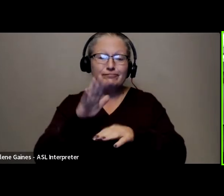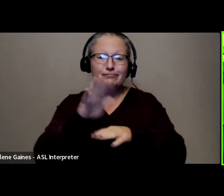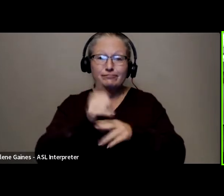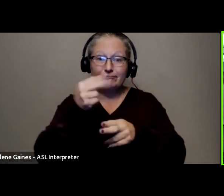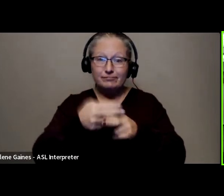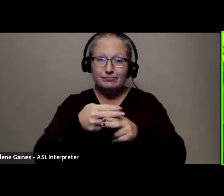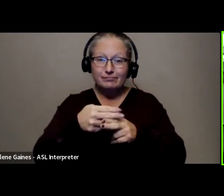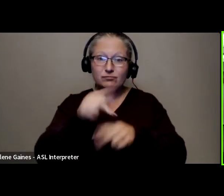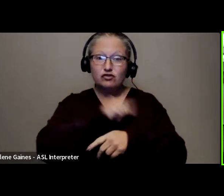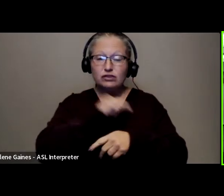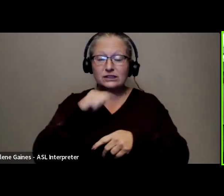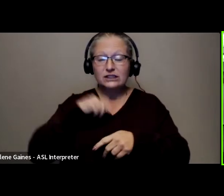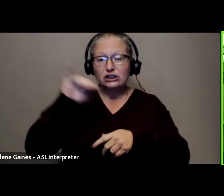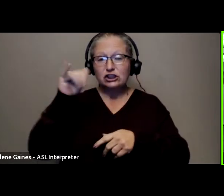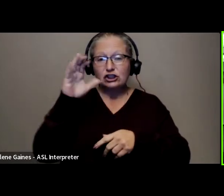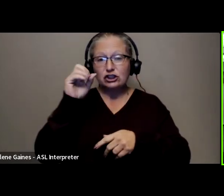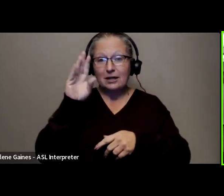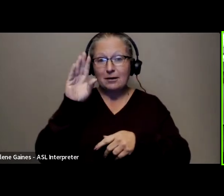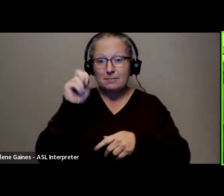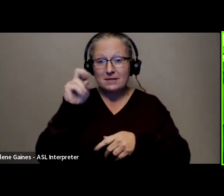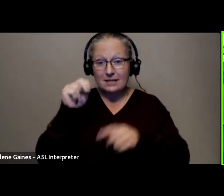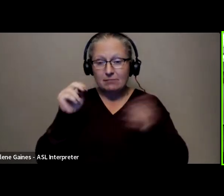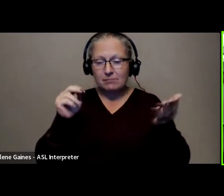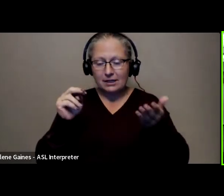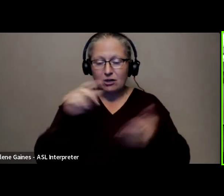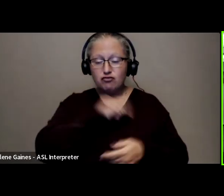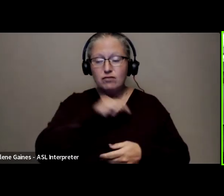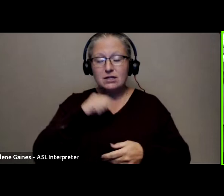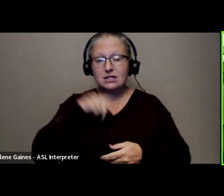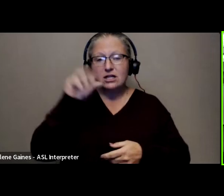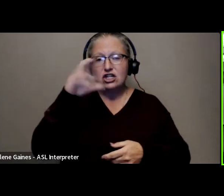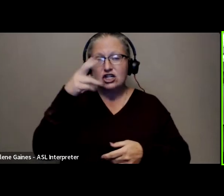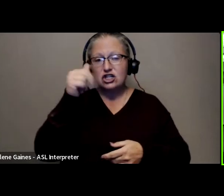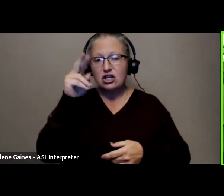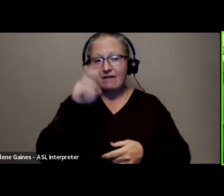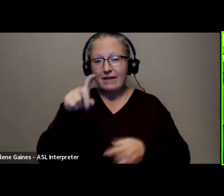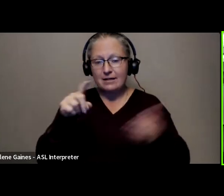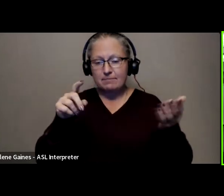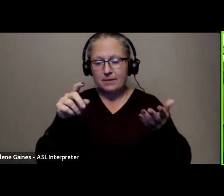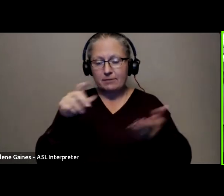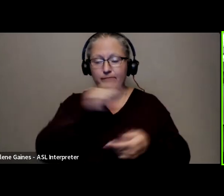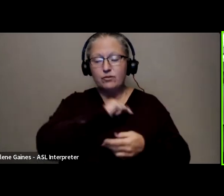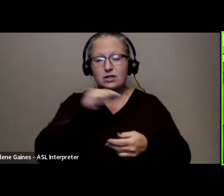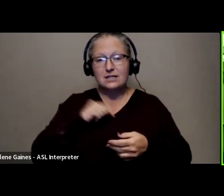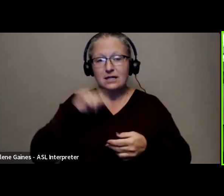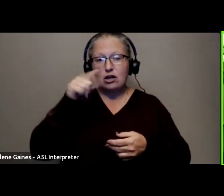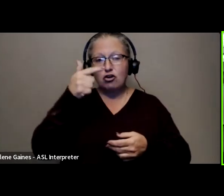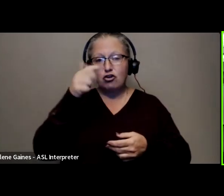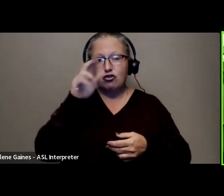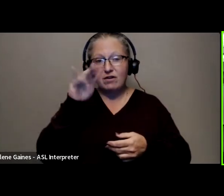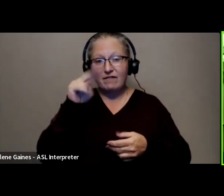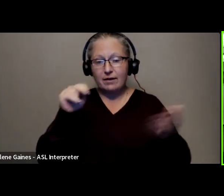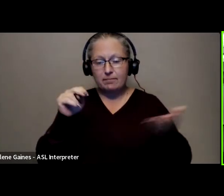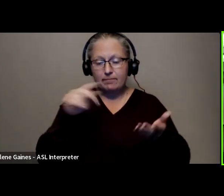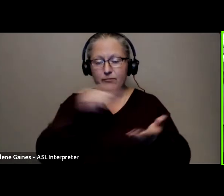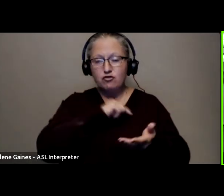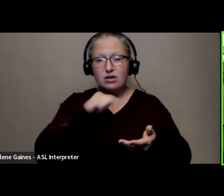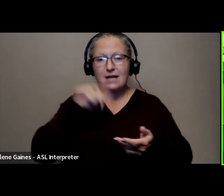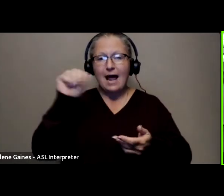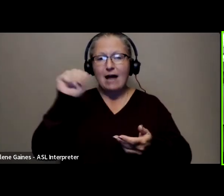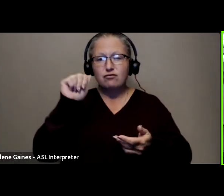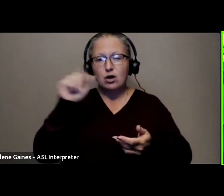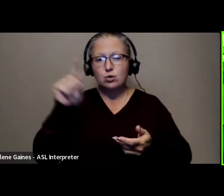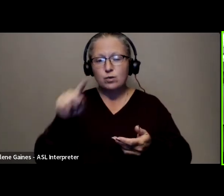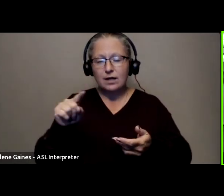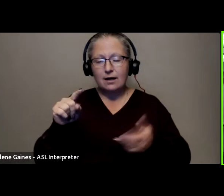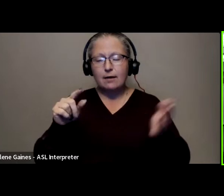call. Trustee Jacobson. Present. Trustee Chavez. Present. Trustee Griffin. Present. Trustee Andrade